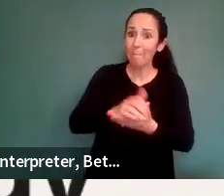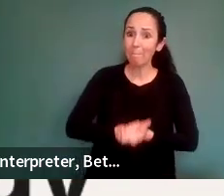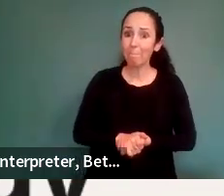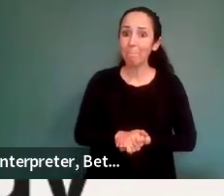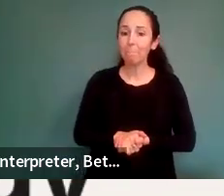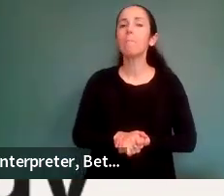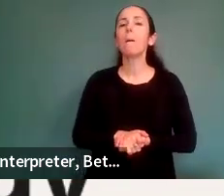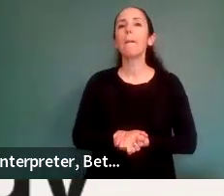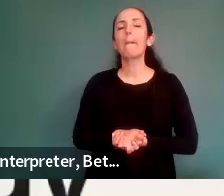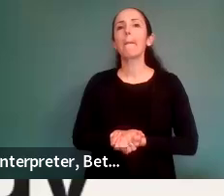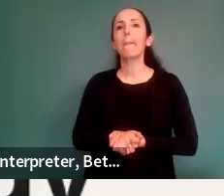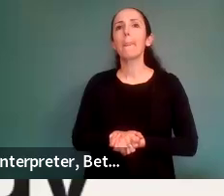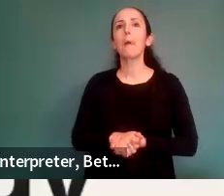have